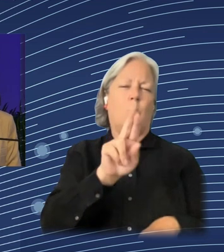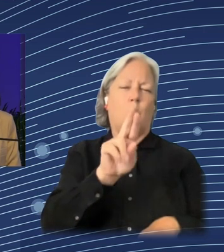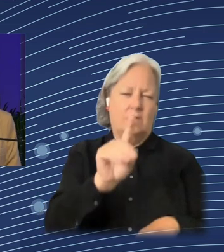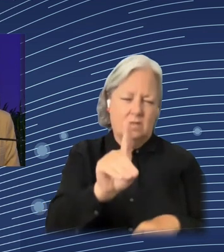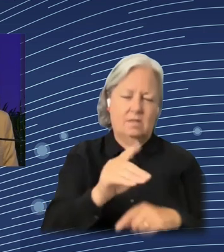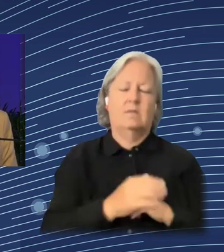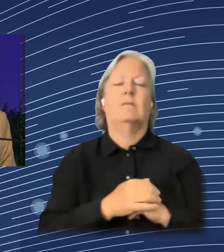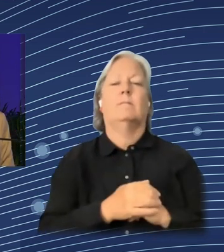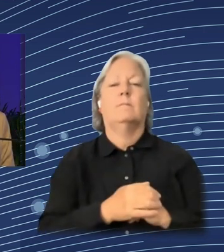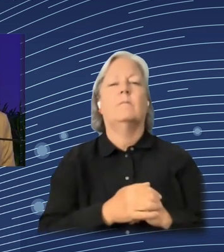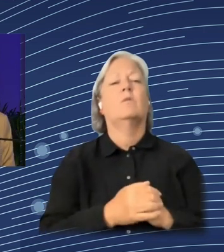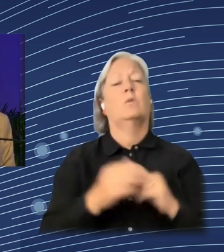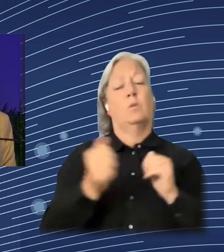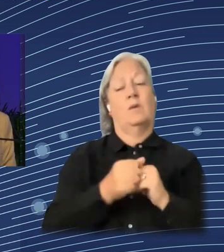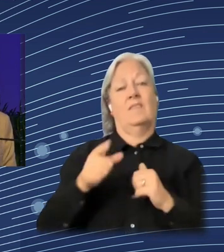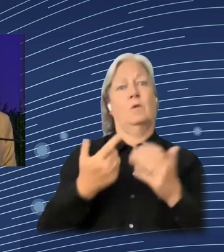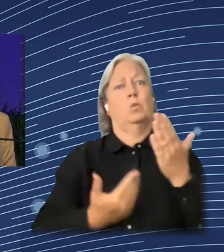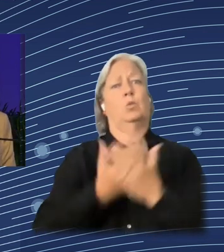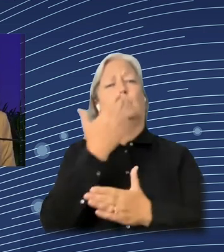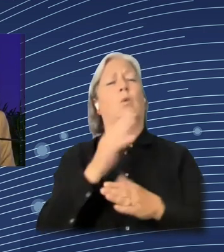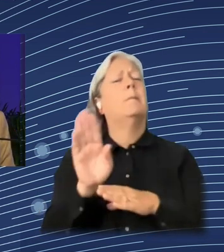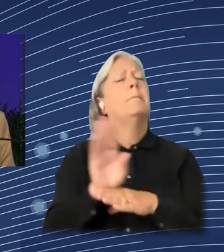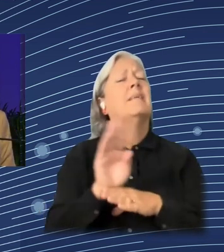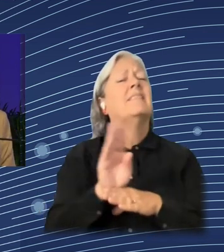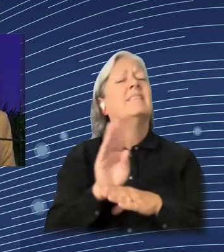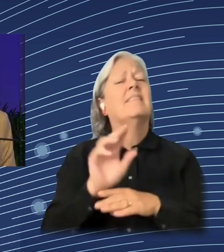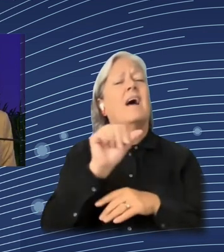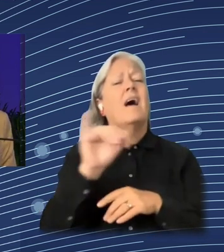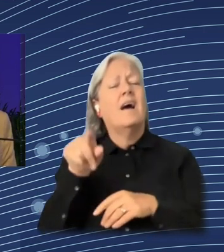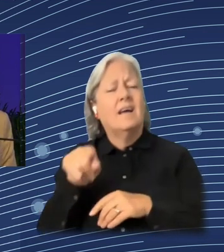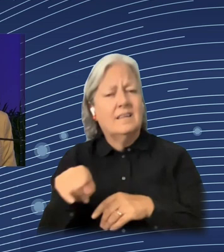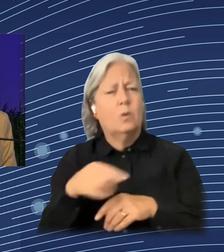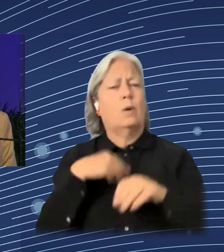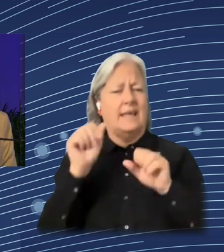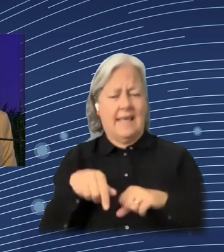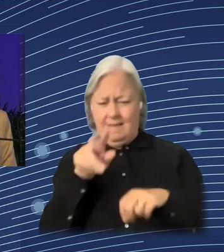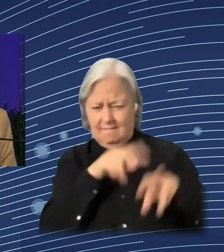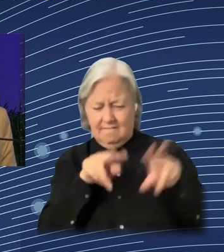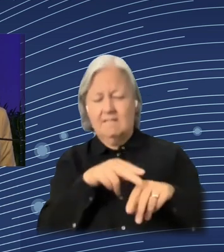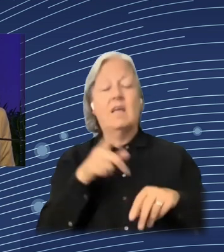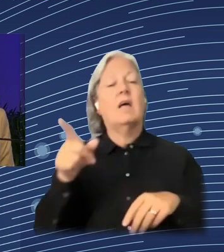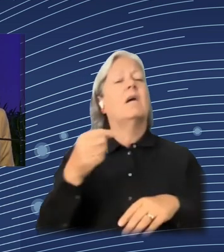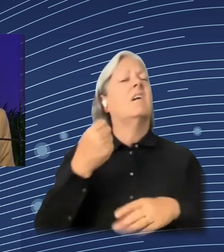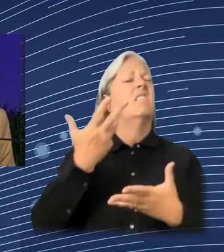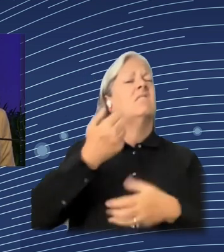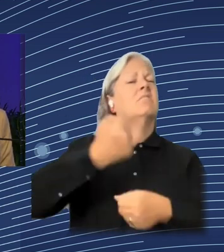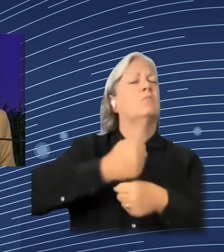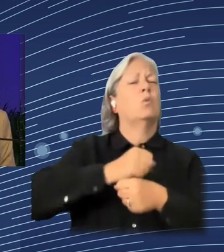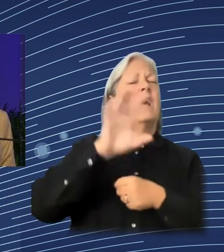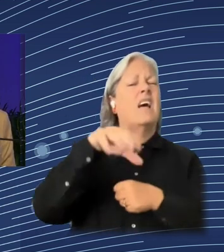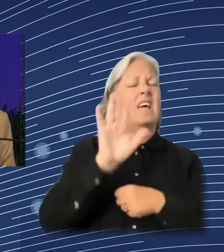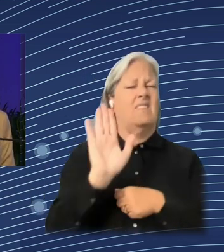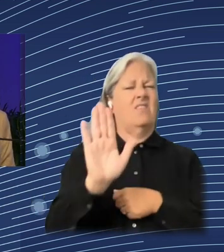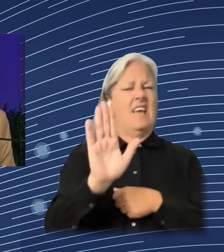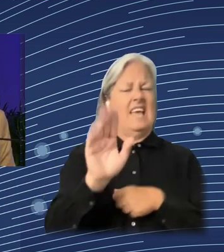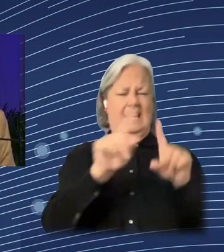business intelligence system, we conduct fraud analysis. For example, the employer's compliant dashboard is a fraud